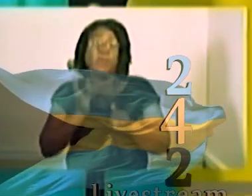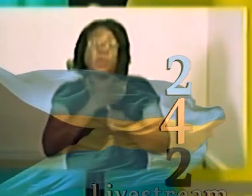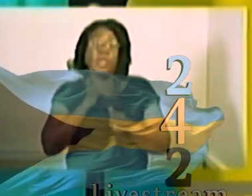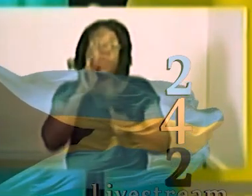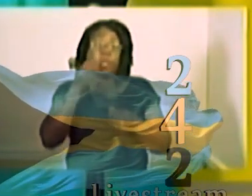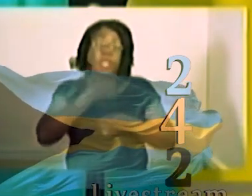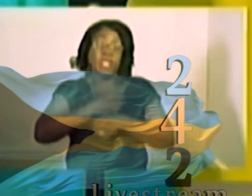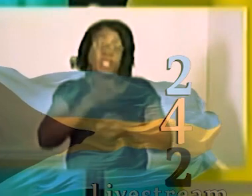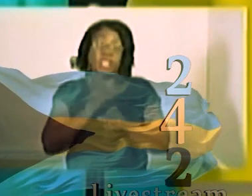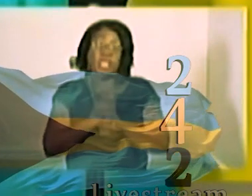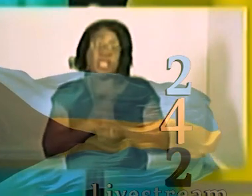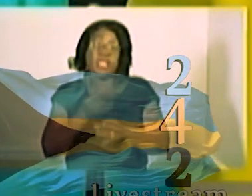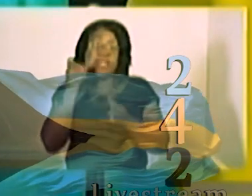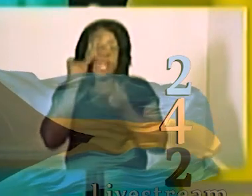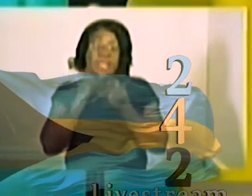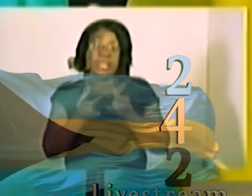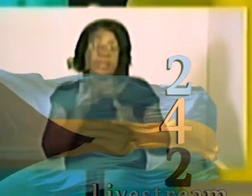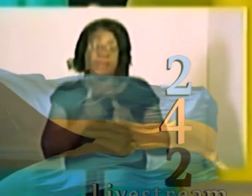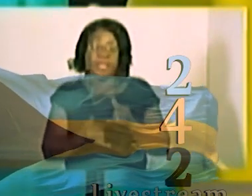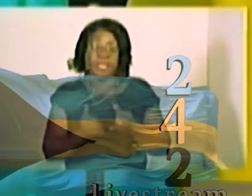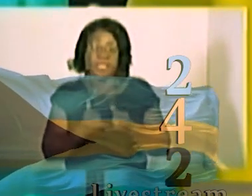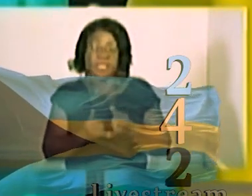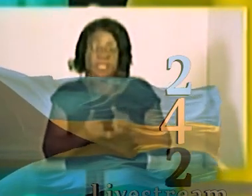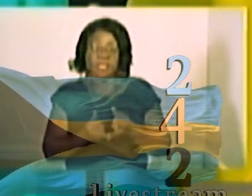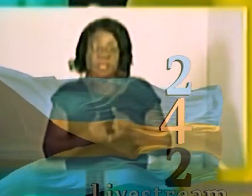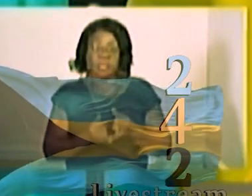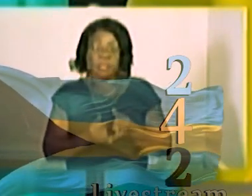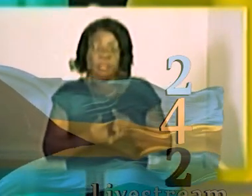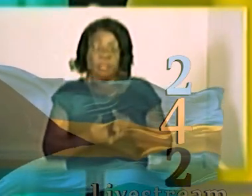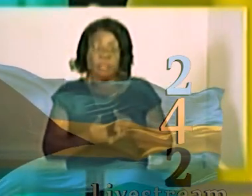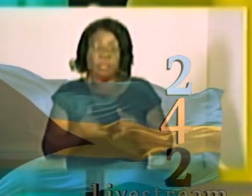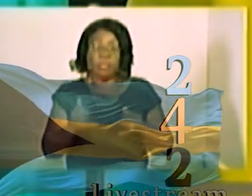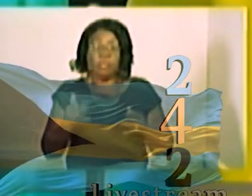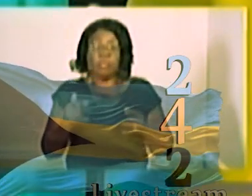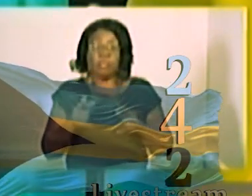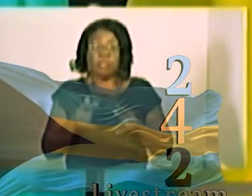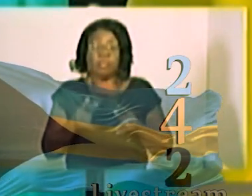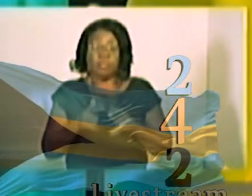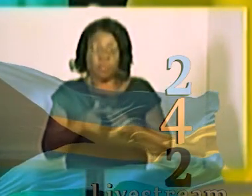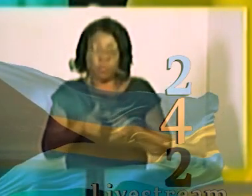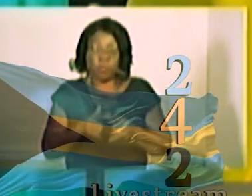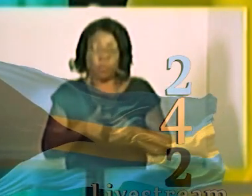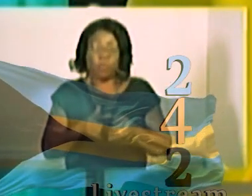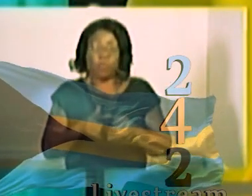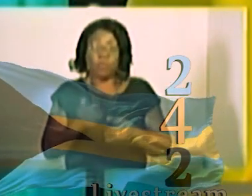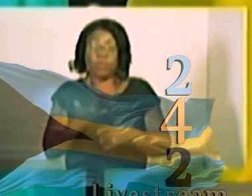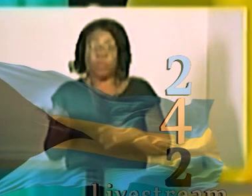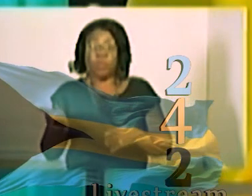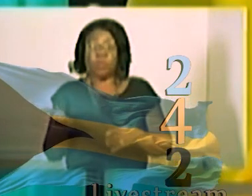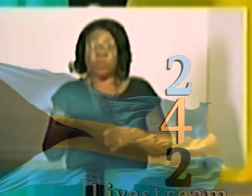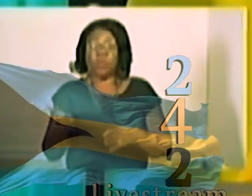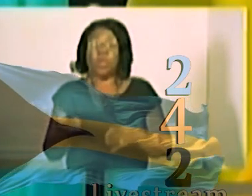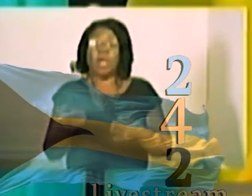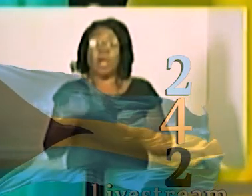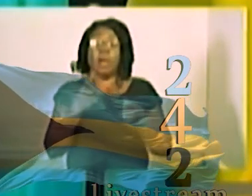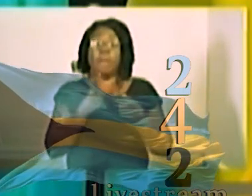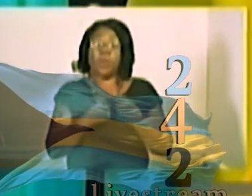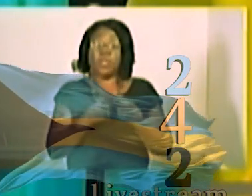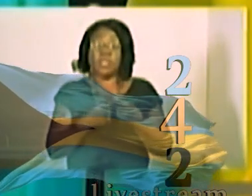the identification to identification of COVID positive cases. By that,